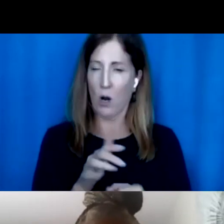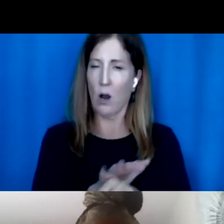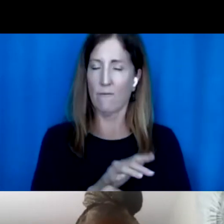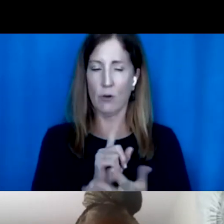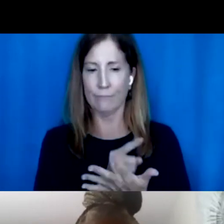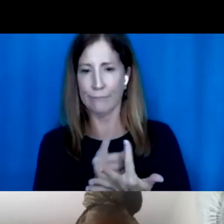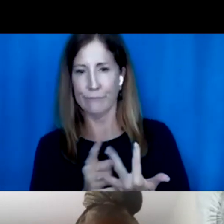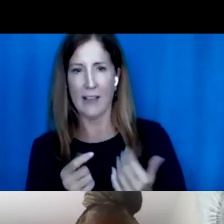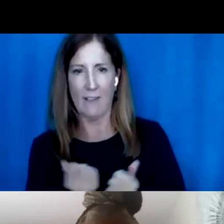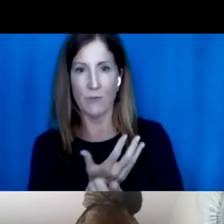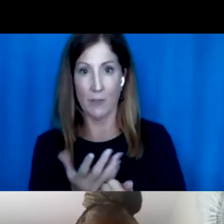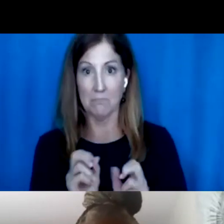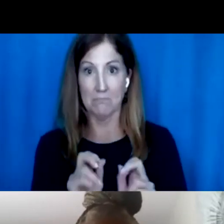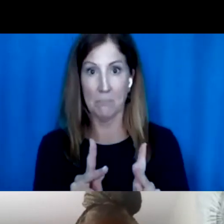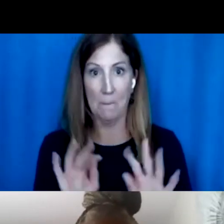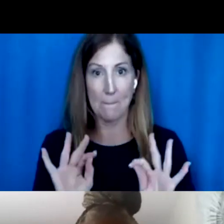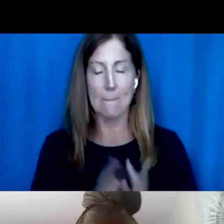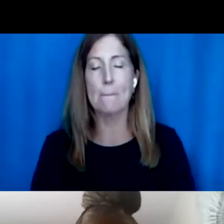too.